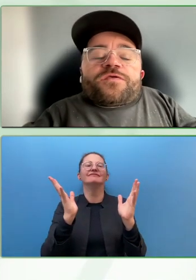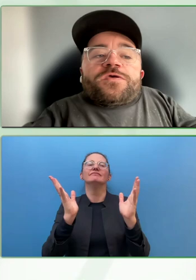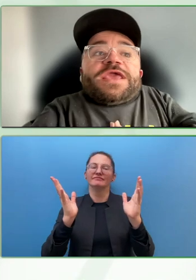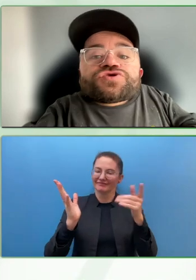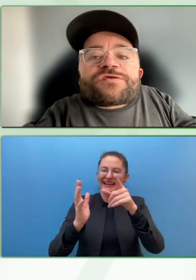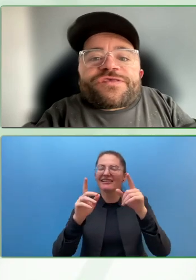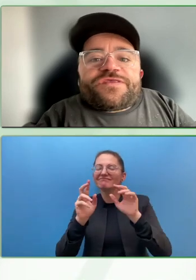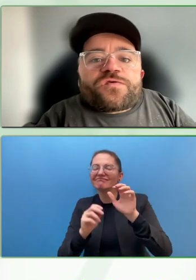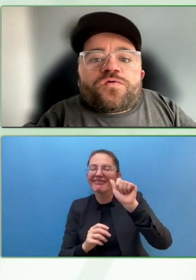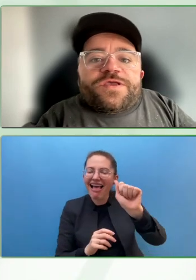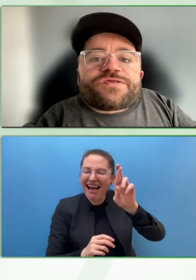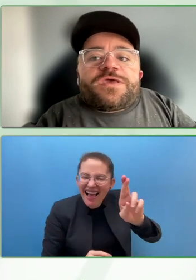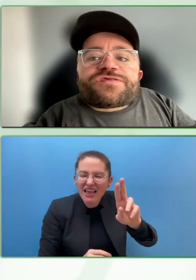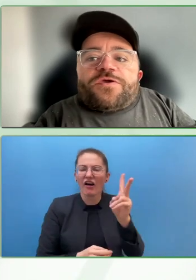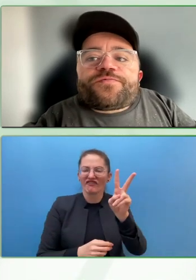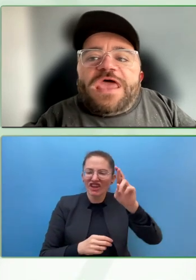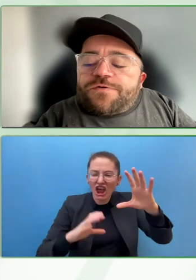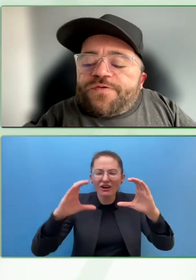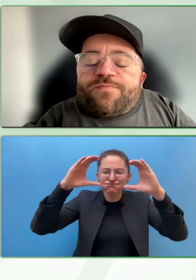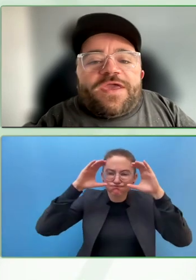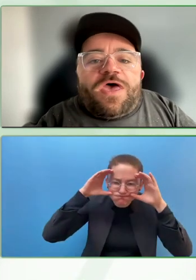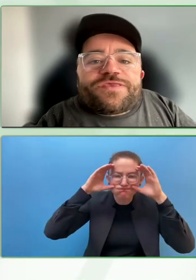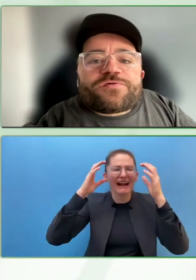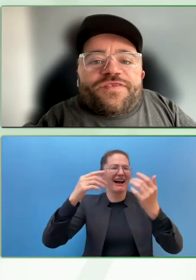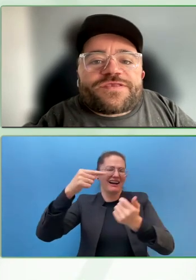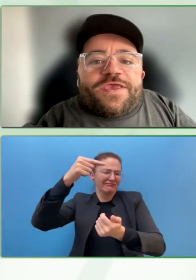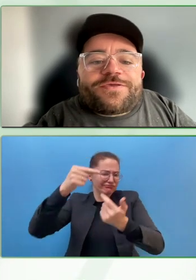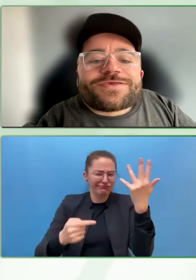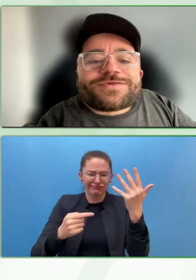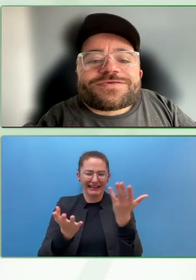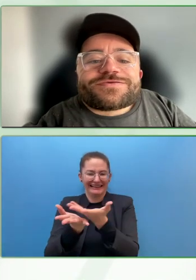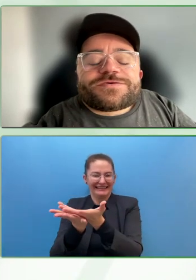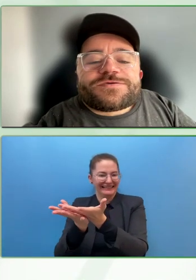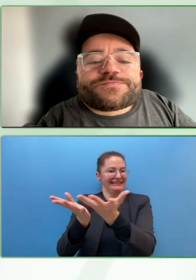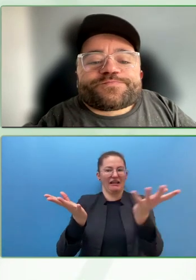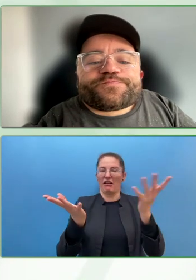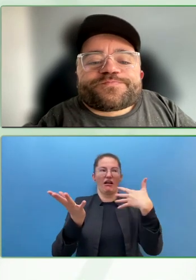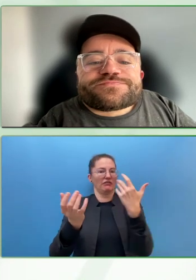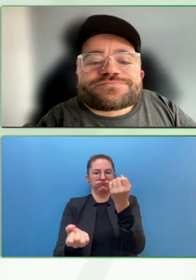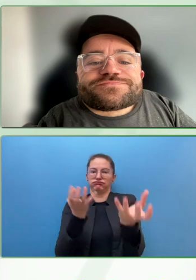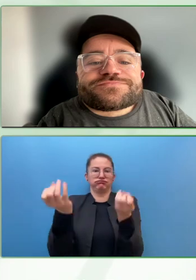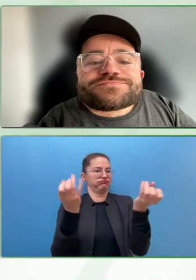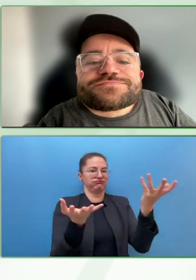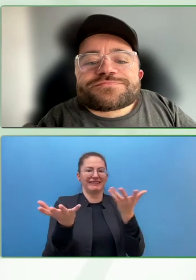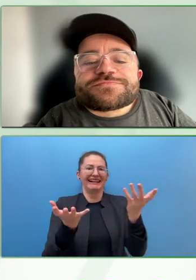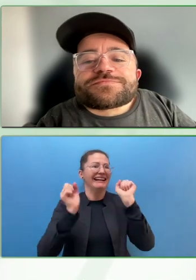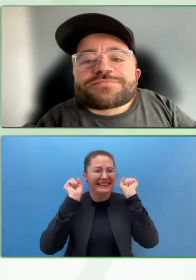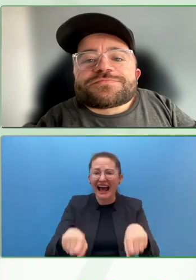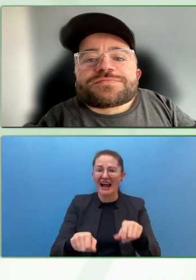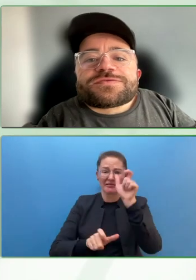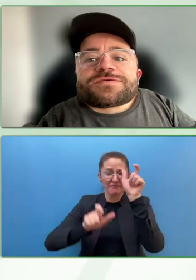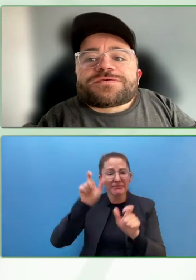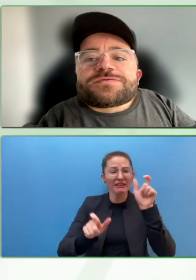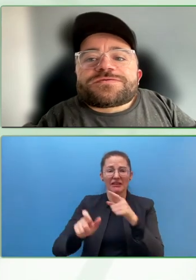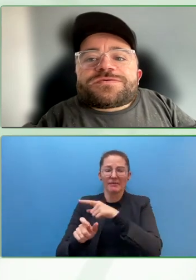kind of interesting stories. So that would be my answer, I think, to you. Thank you so much. Thank you so much for